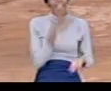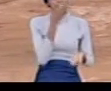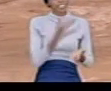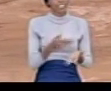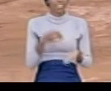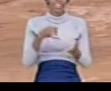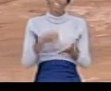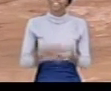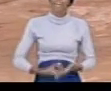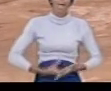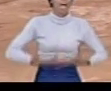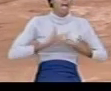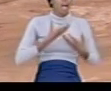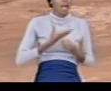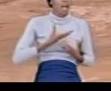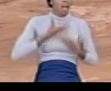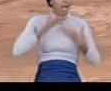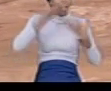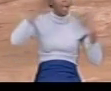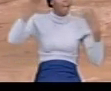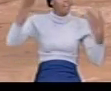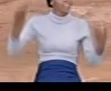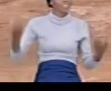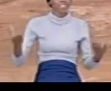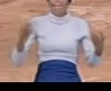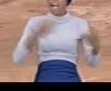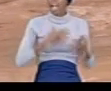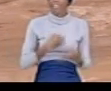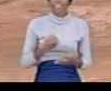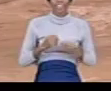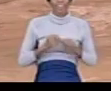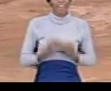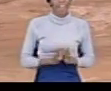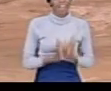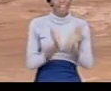S-A-L-V-A-T-I-O-N. Sing it loud, loud and